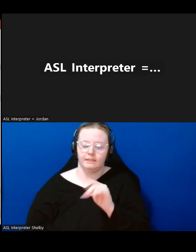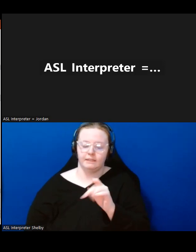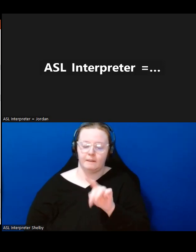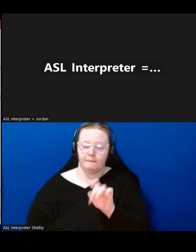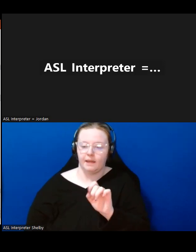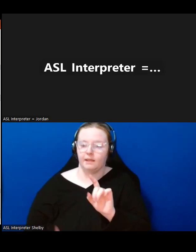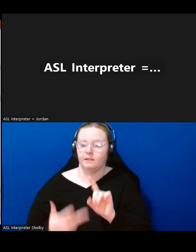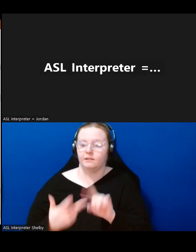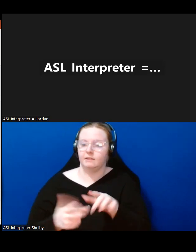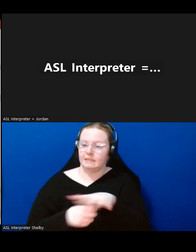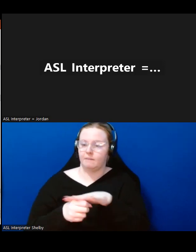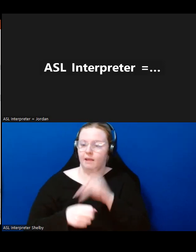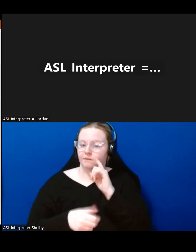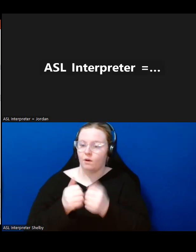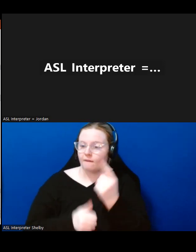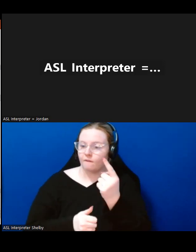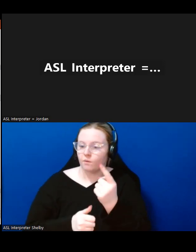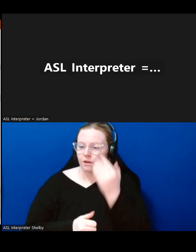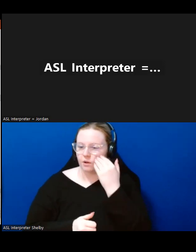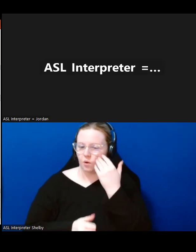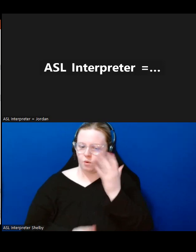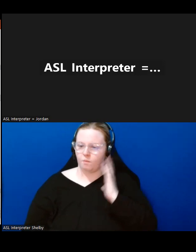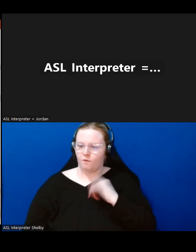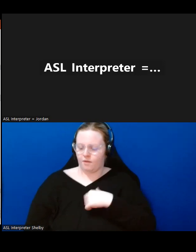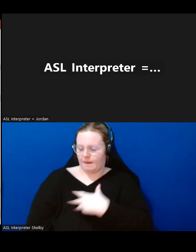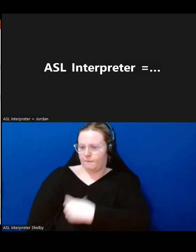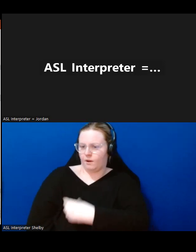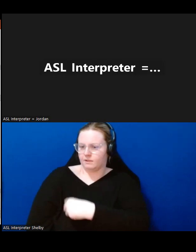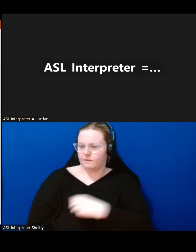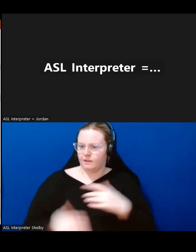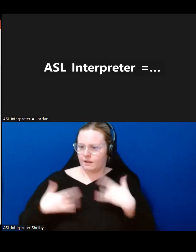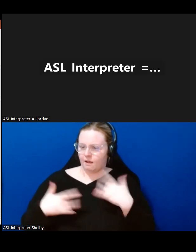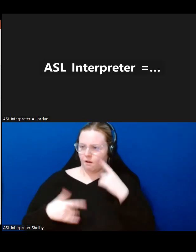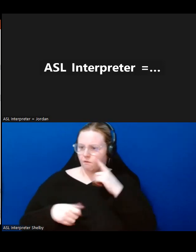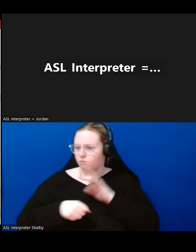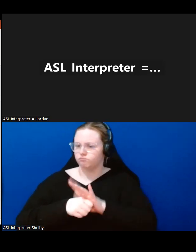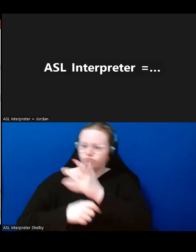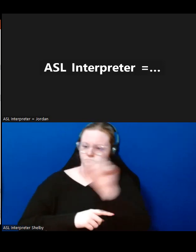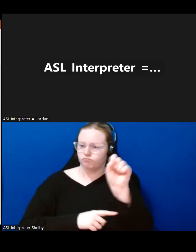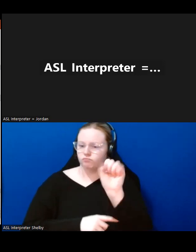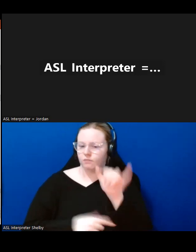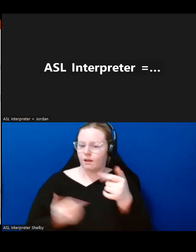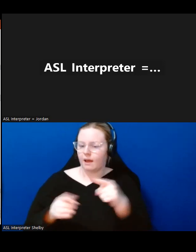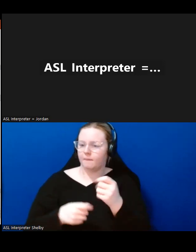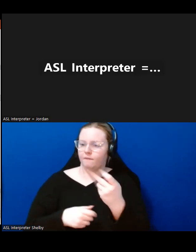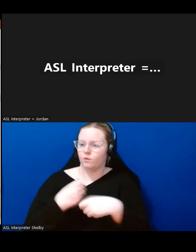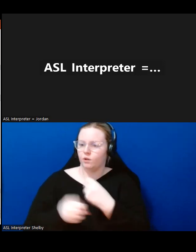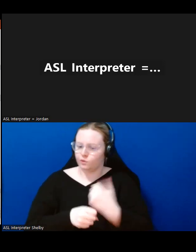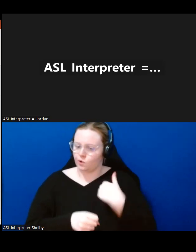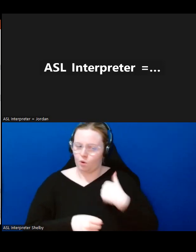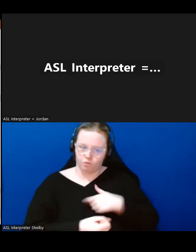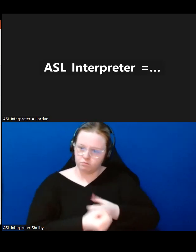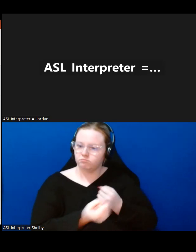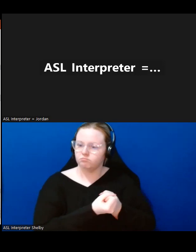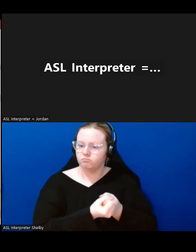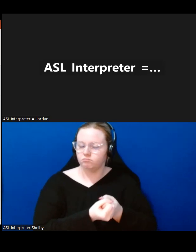breastfeeding campaign that was on the go a few years ago. We also advocate, so we do